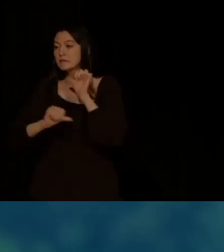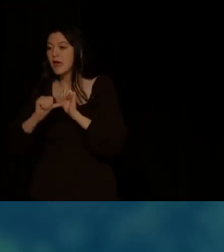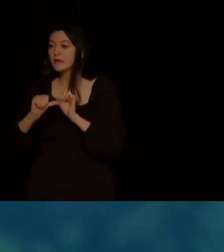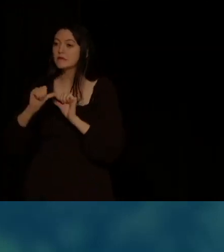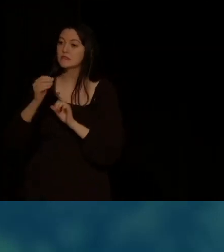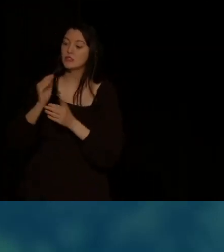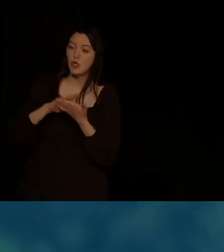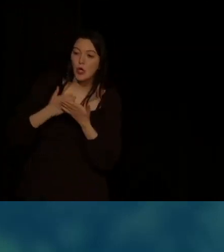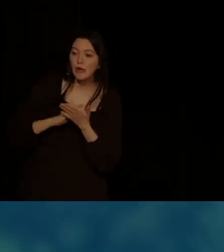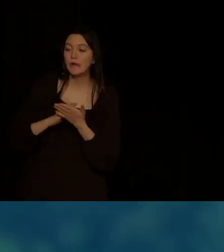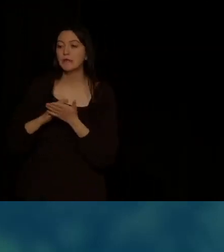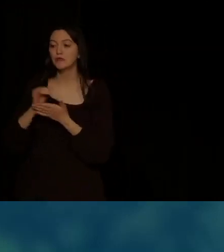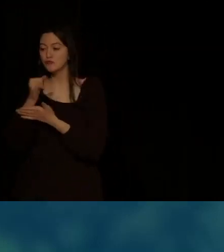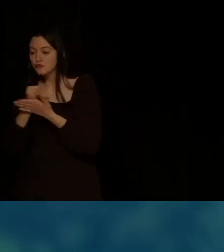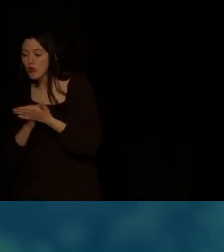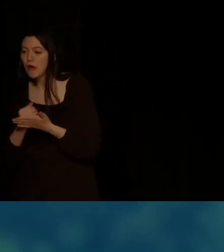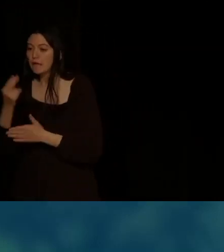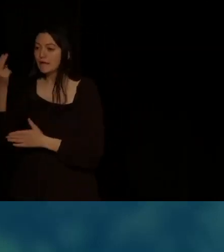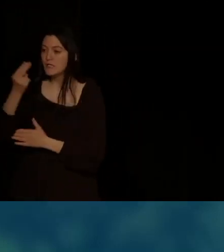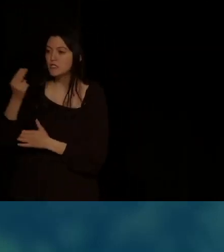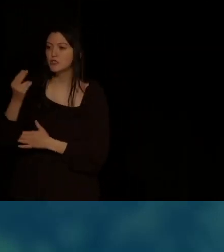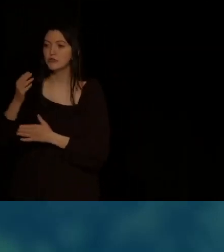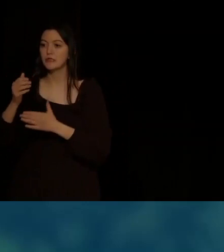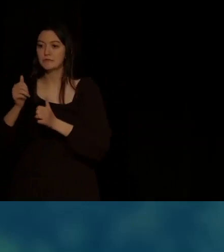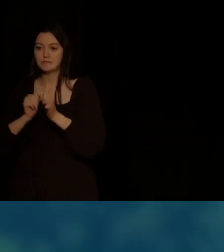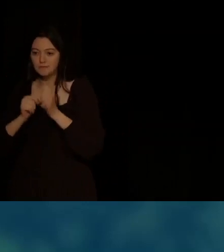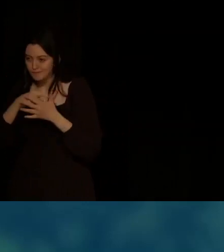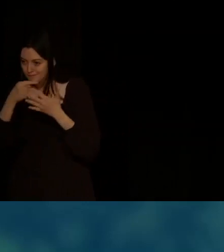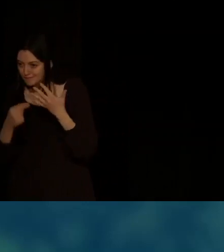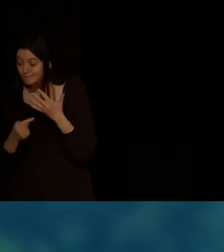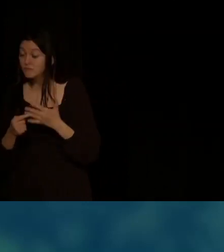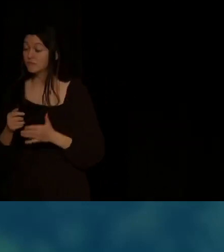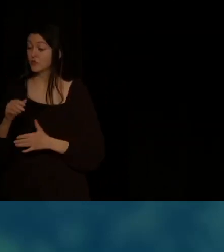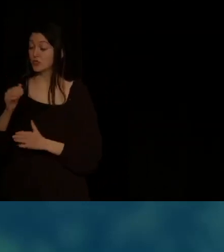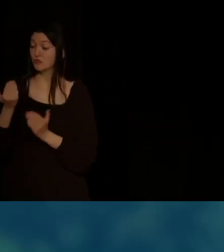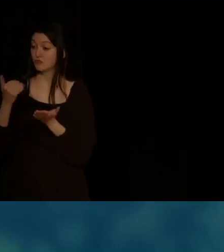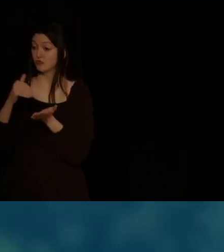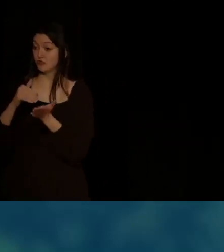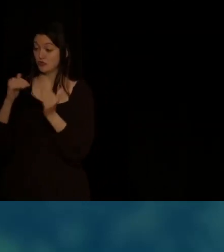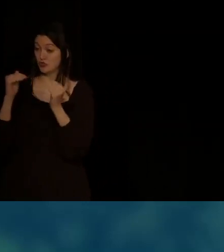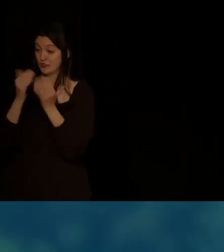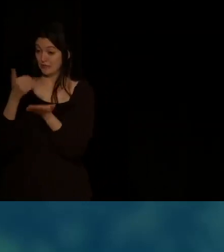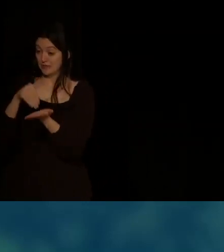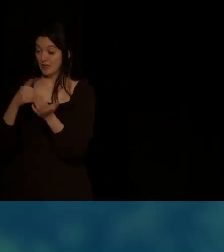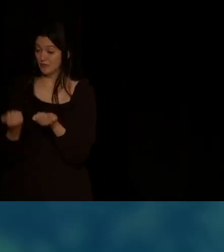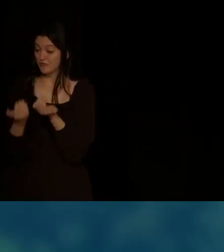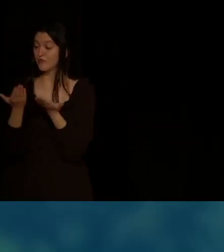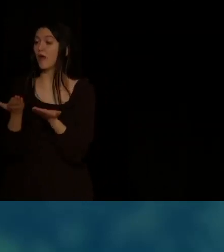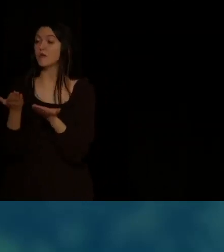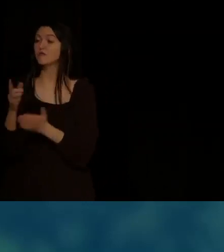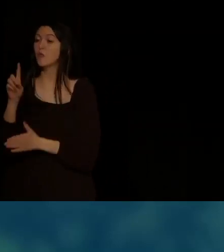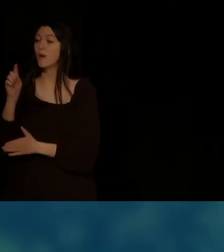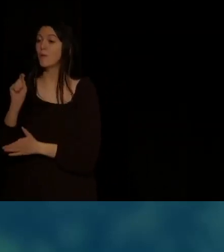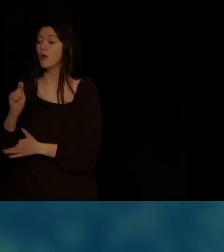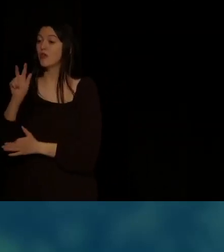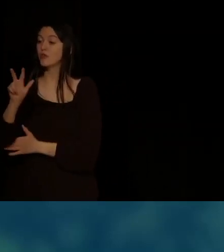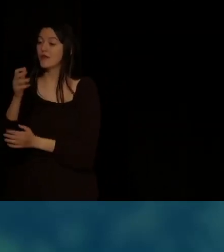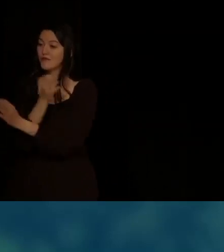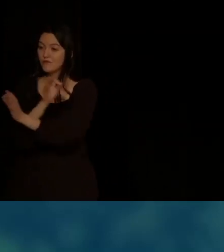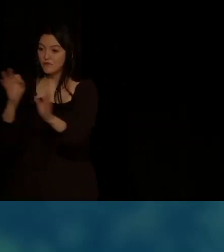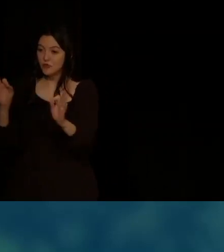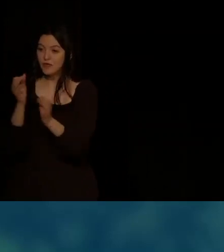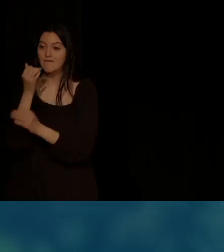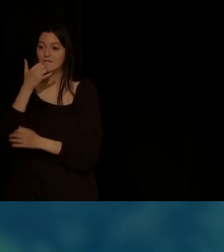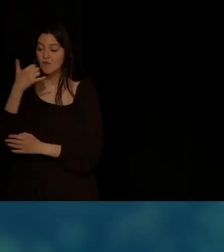gardening, drawing, and history. The Justice Center provided more than 1.3 million free phone calls